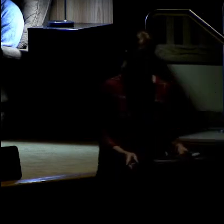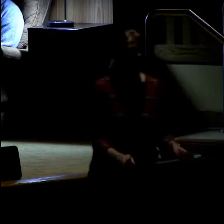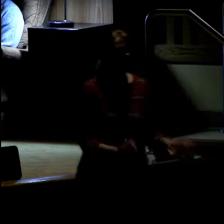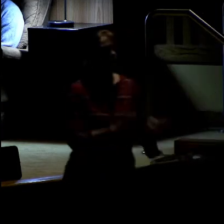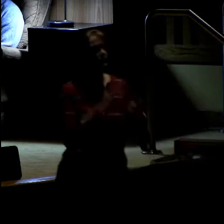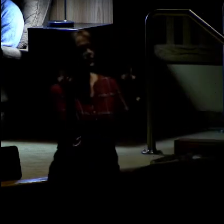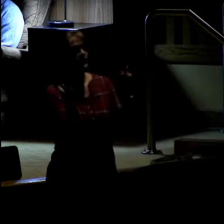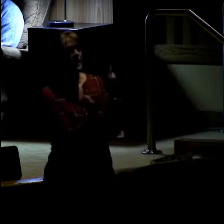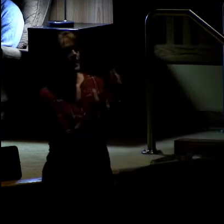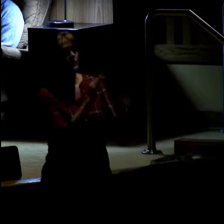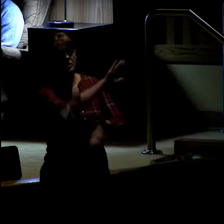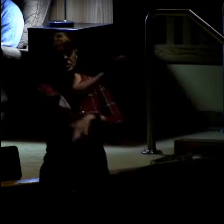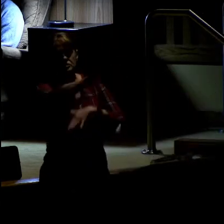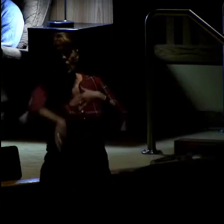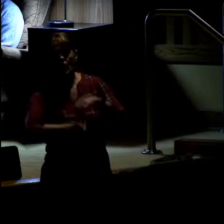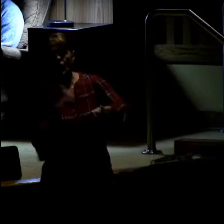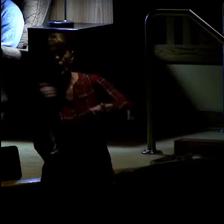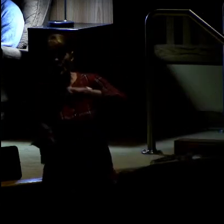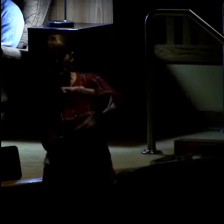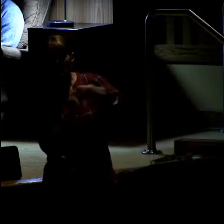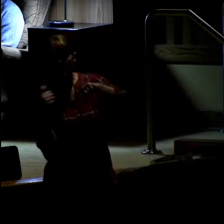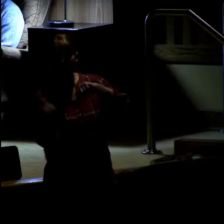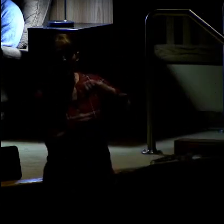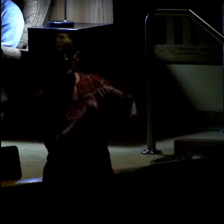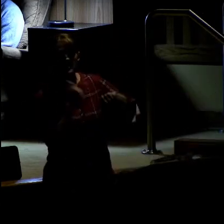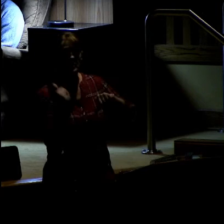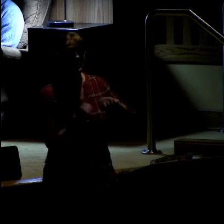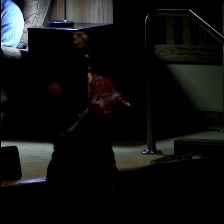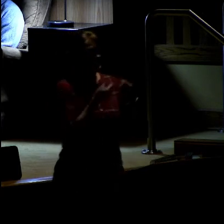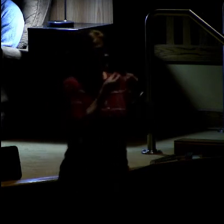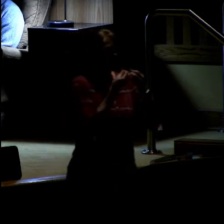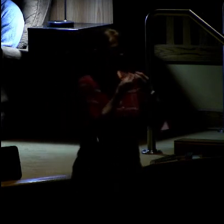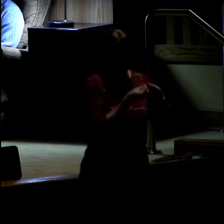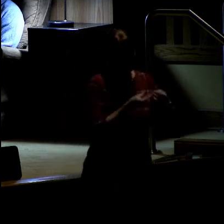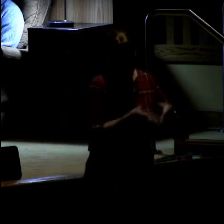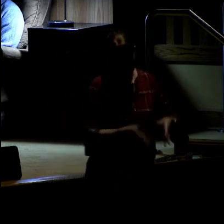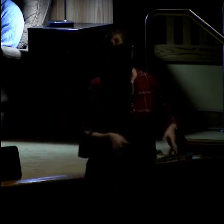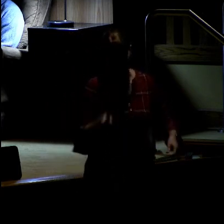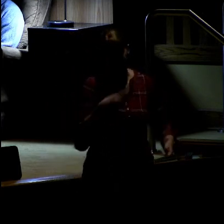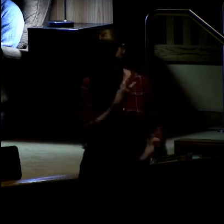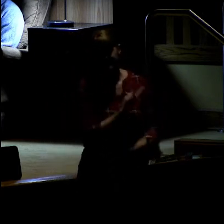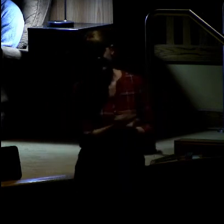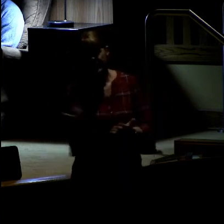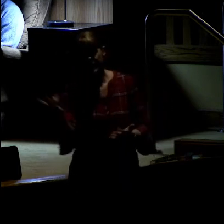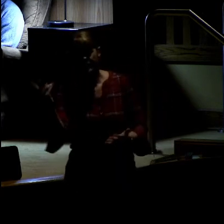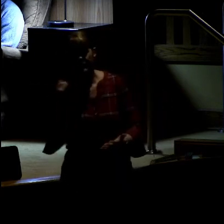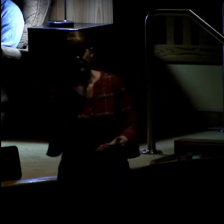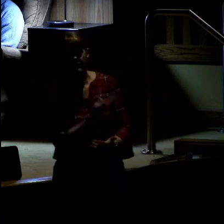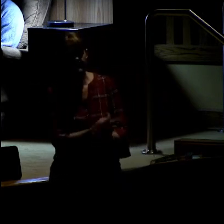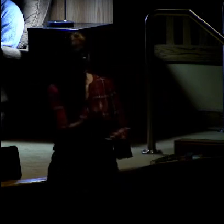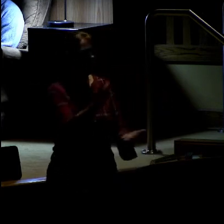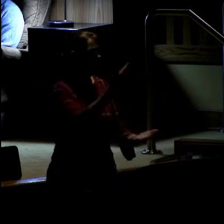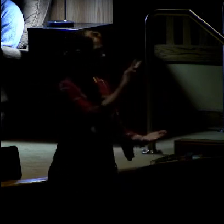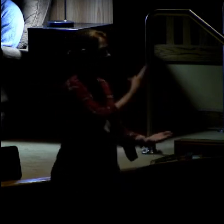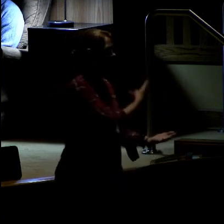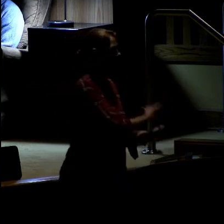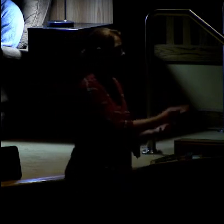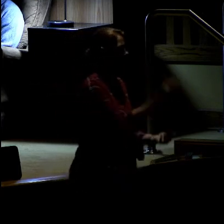Families all around us are crumbling every day,